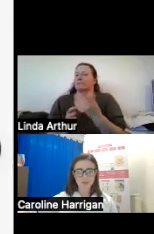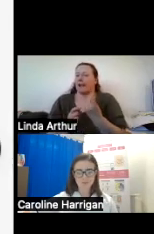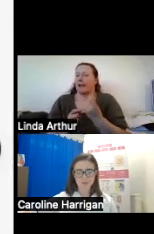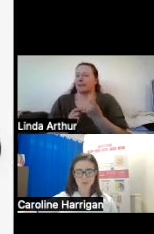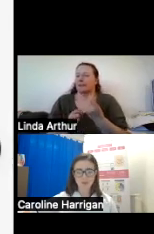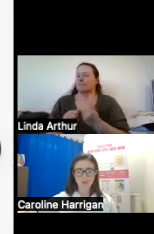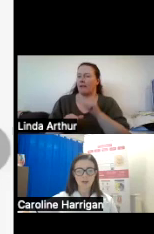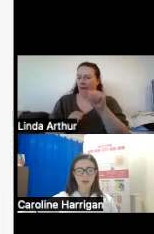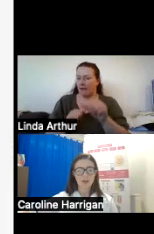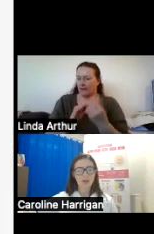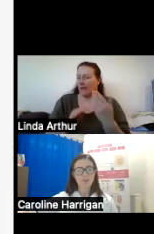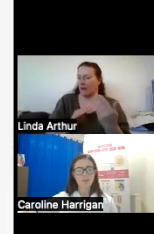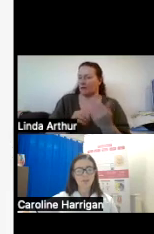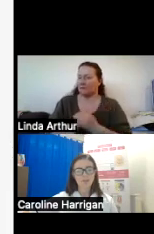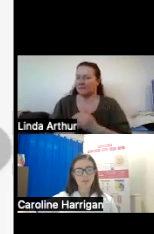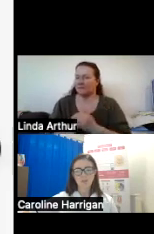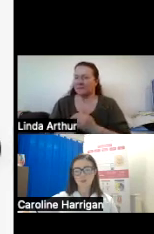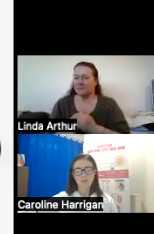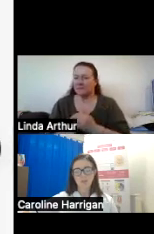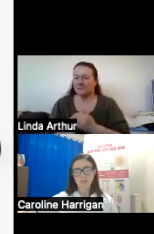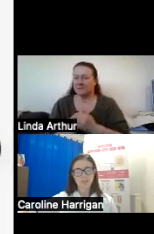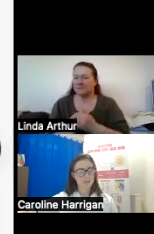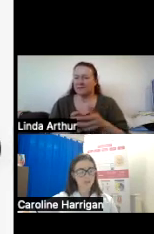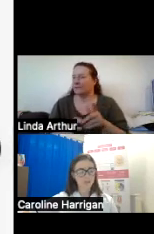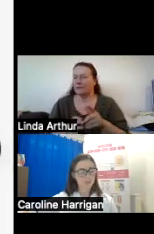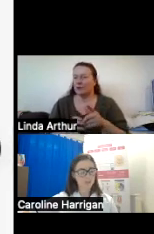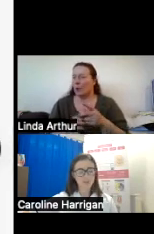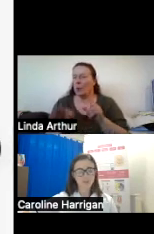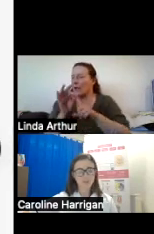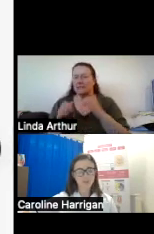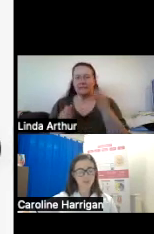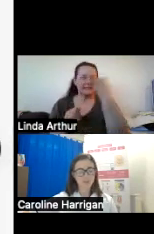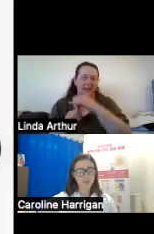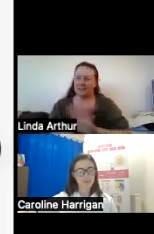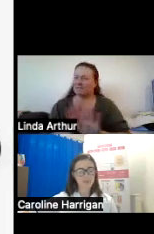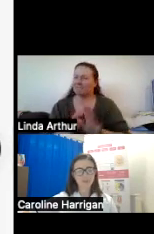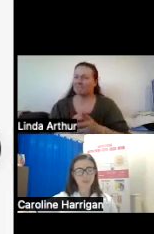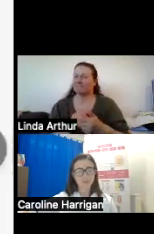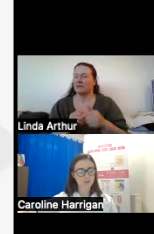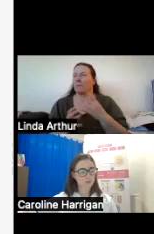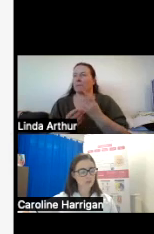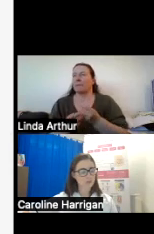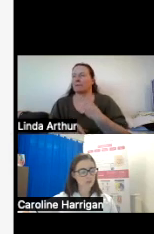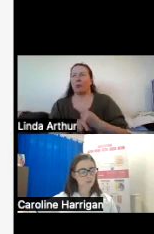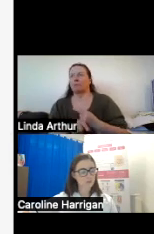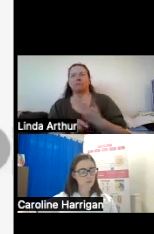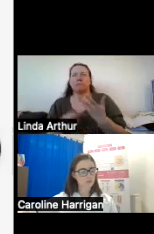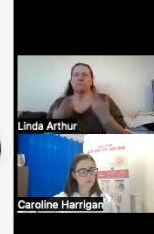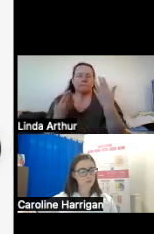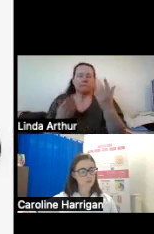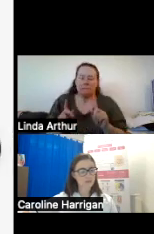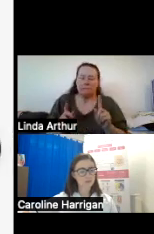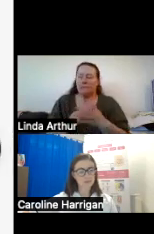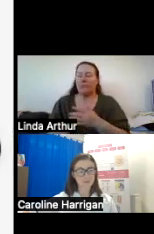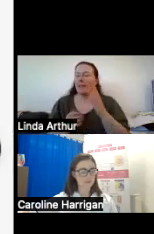then after. And make sure, like, no question is a silly question. This area people don't really like talking about, but